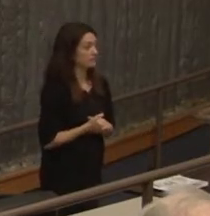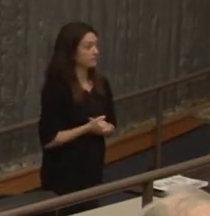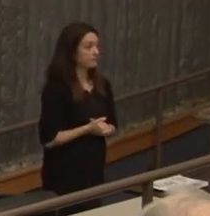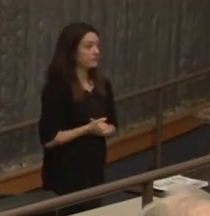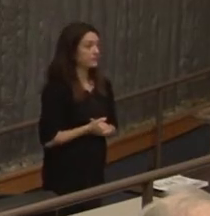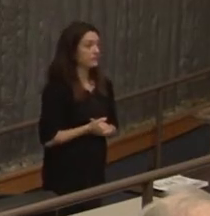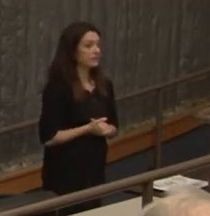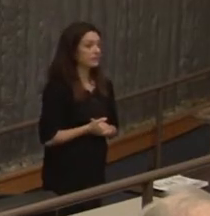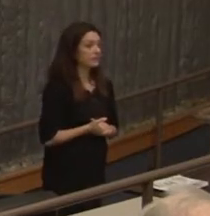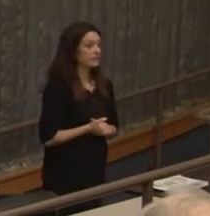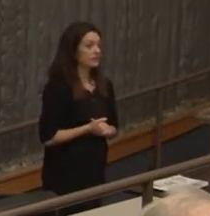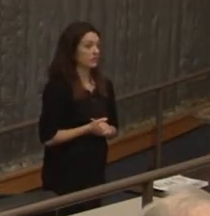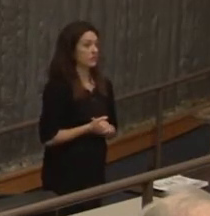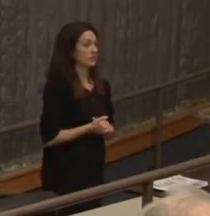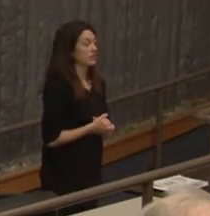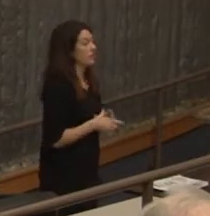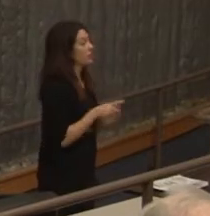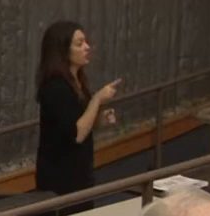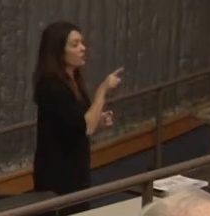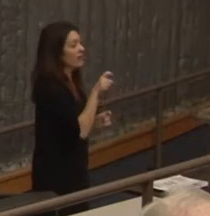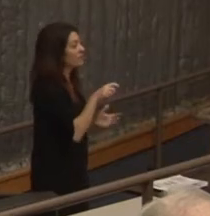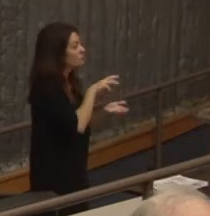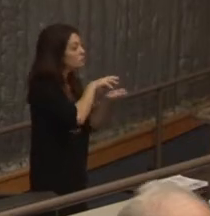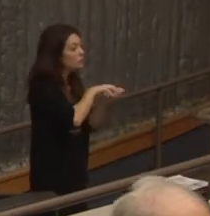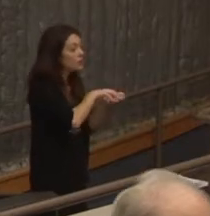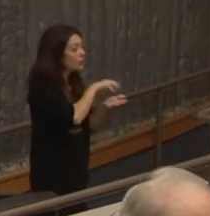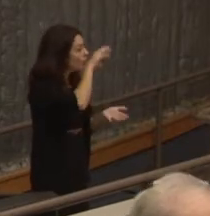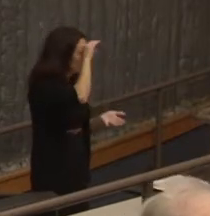You have to learn not to say